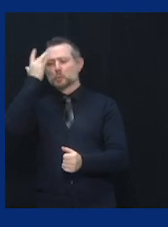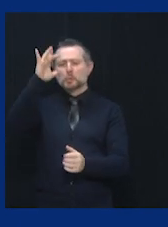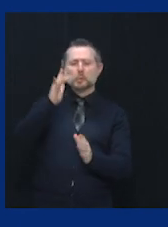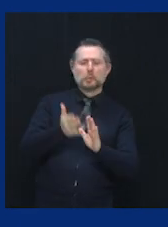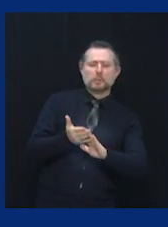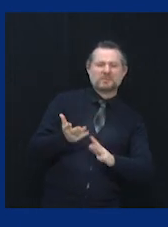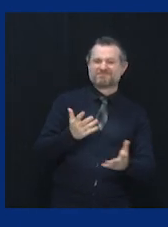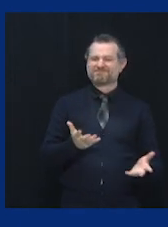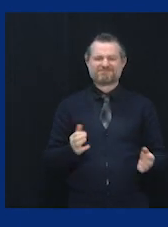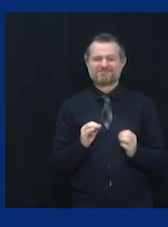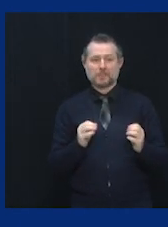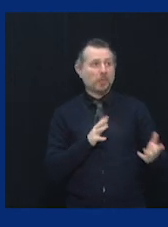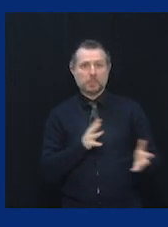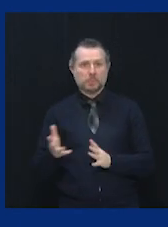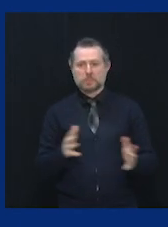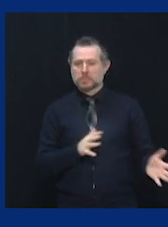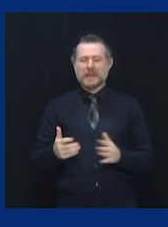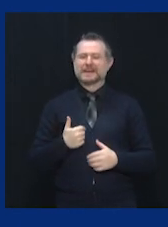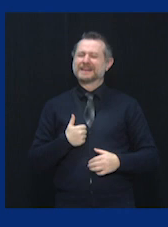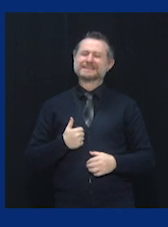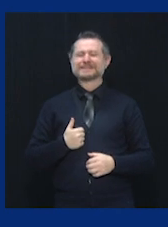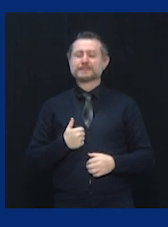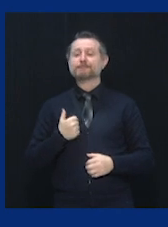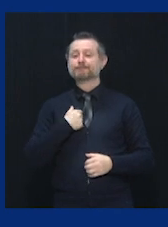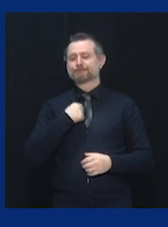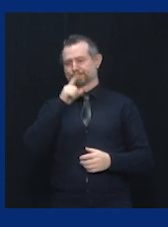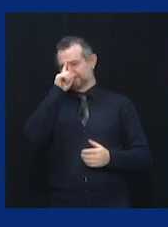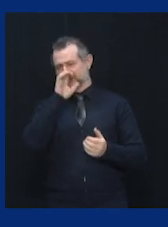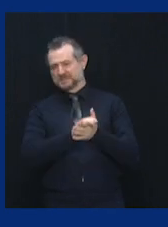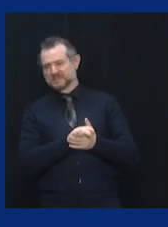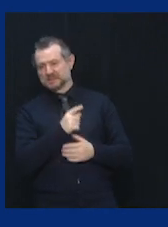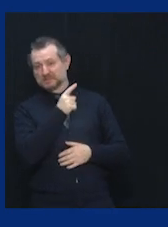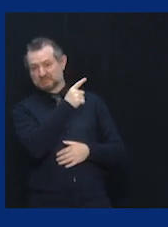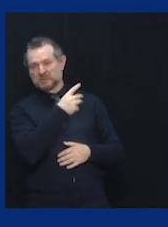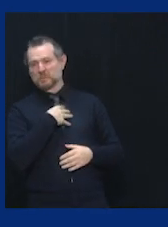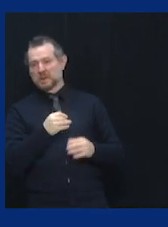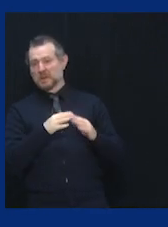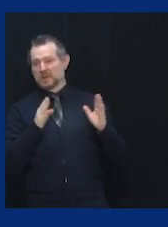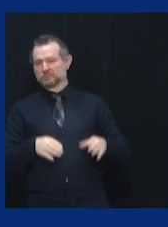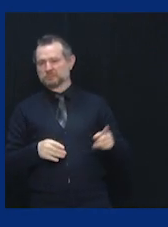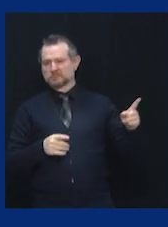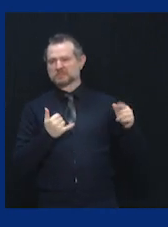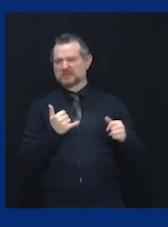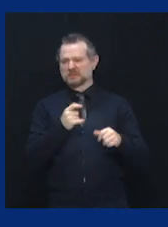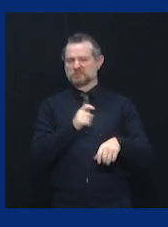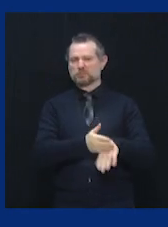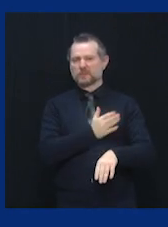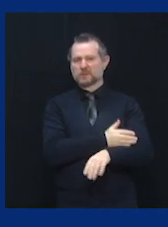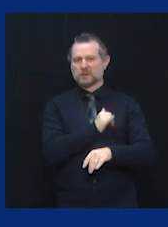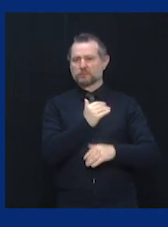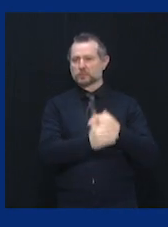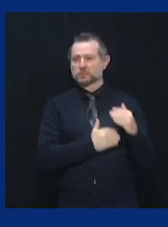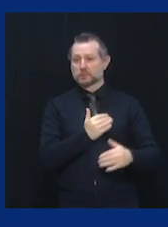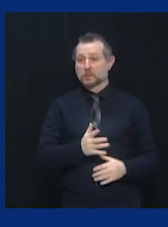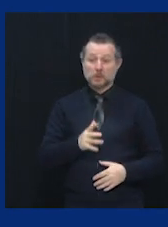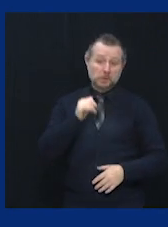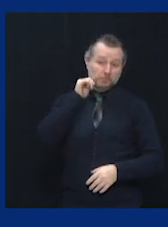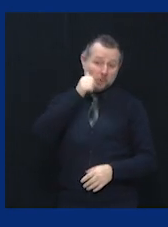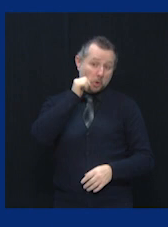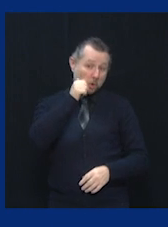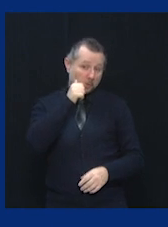I believe the White House is working on that. We're going to have a call tomorrow with the